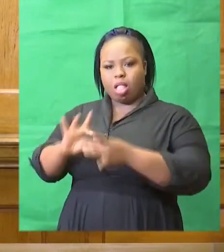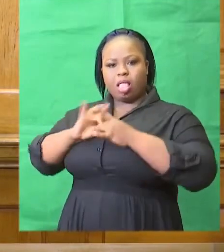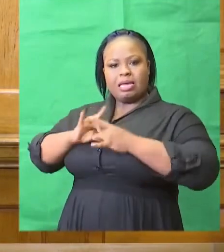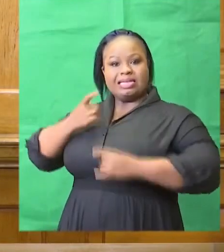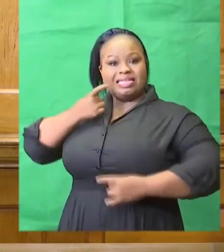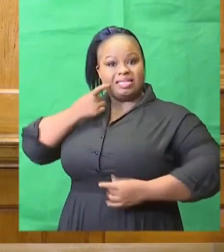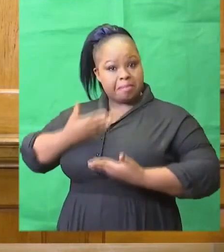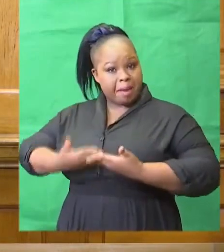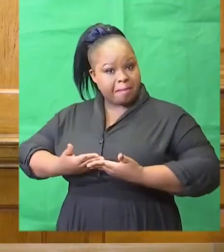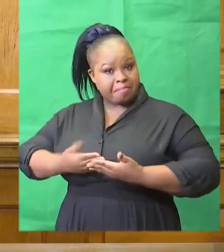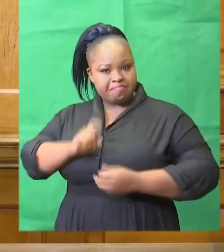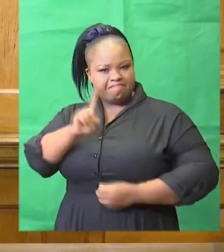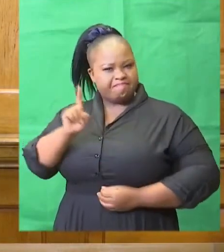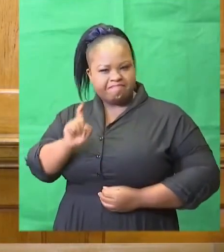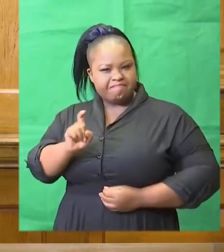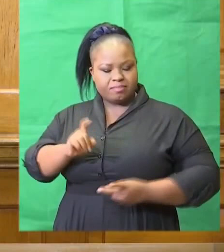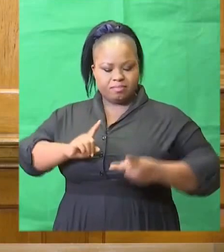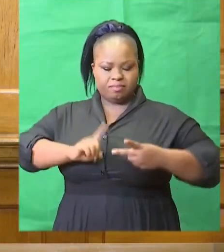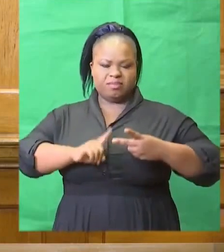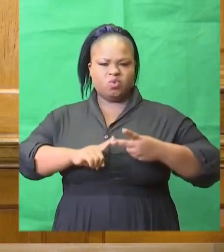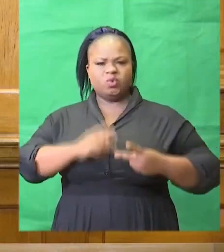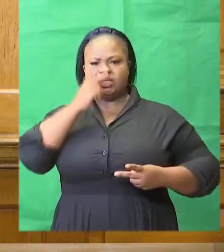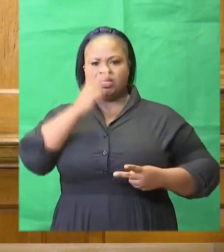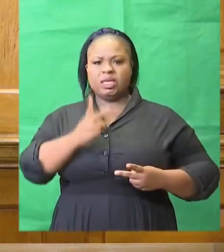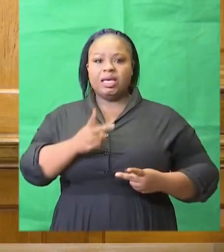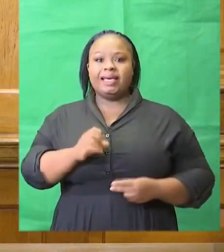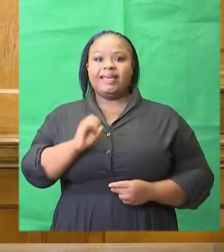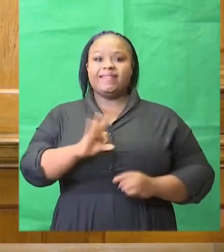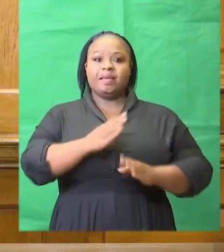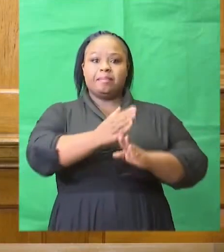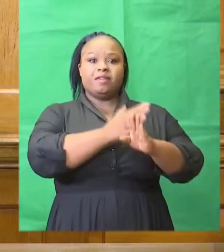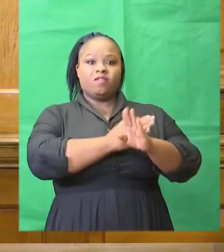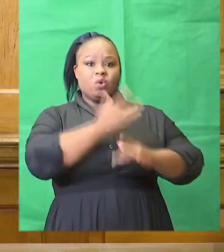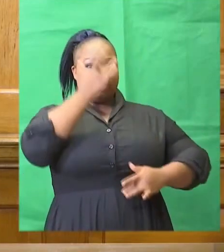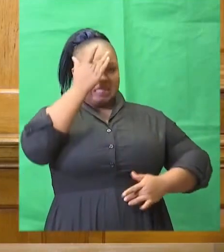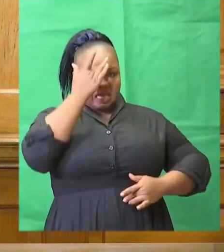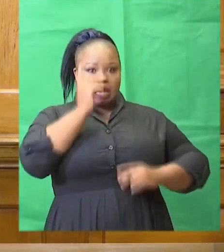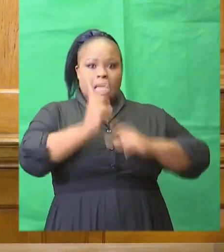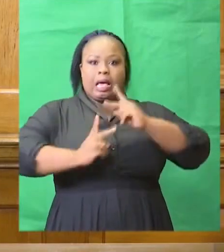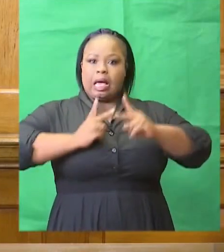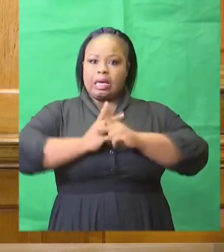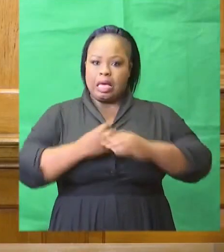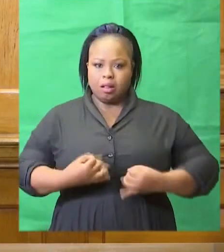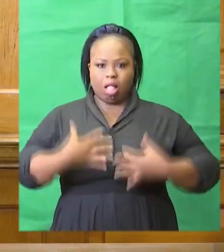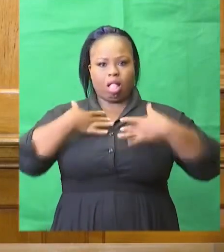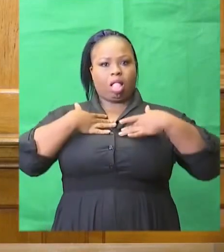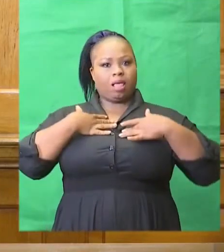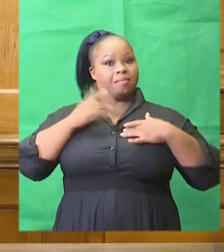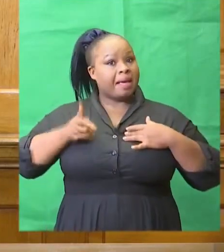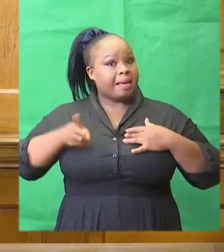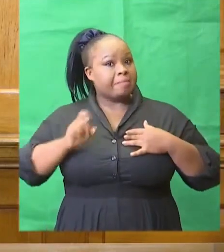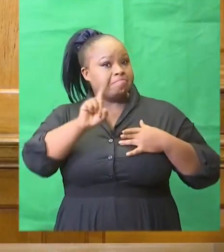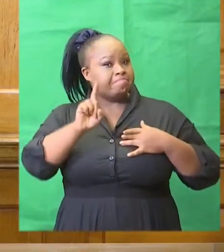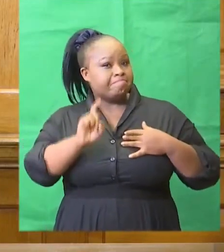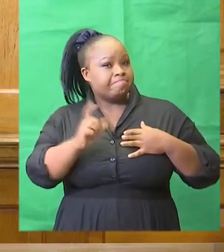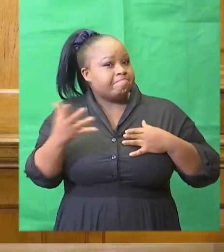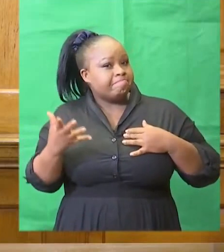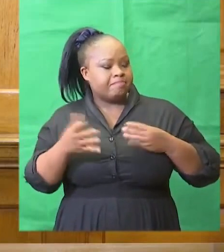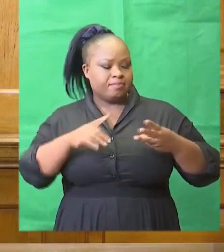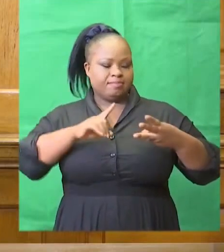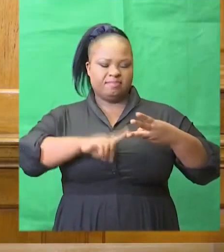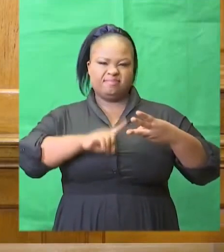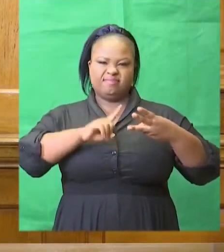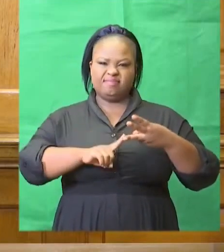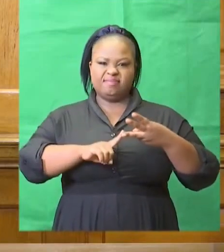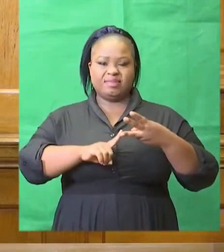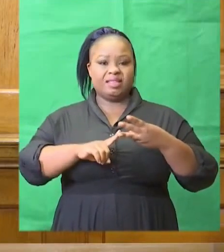it increases the risk of reinfection, and three, whether this variant causes more